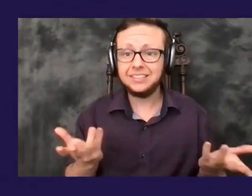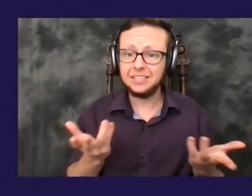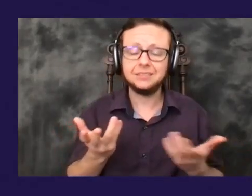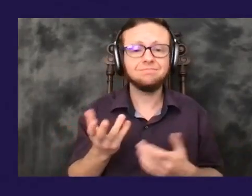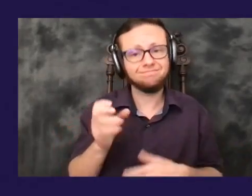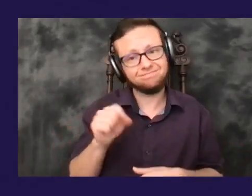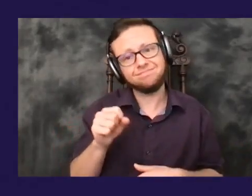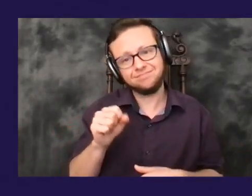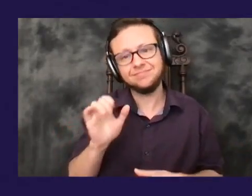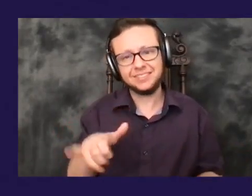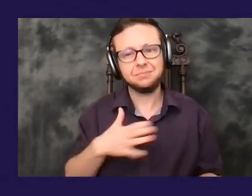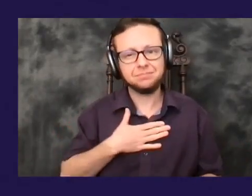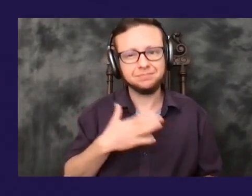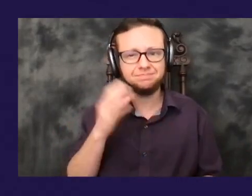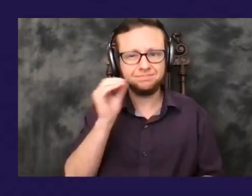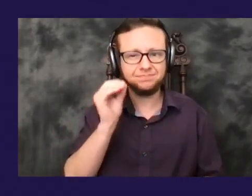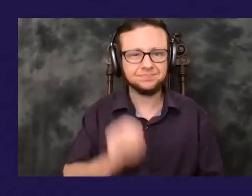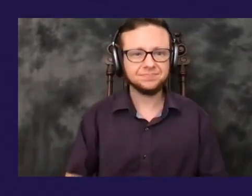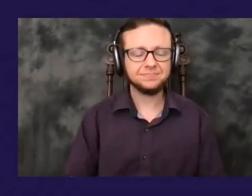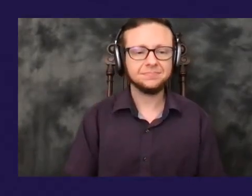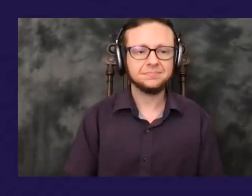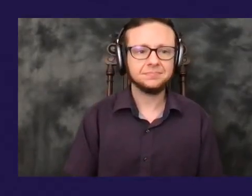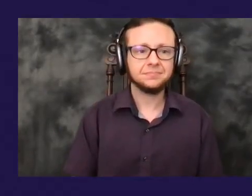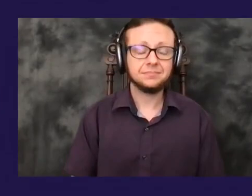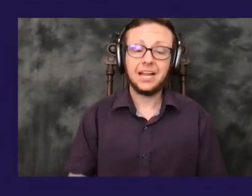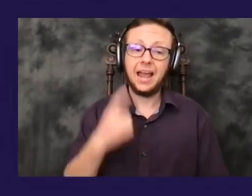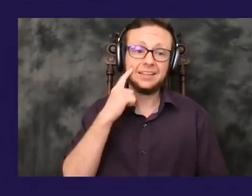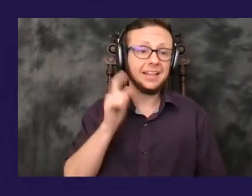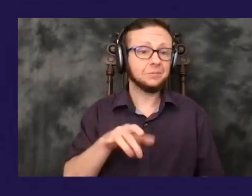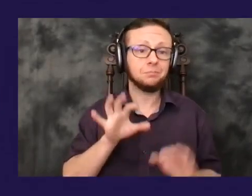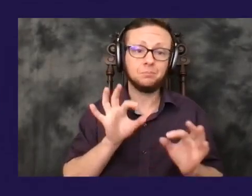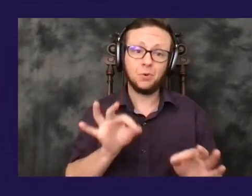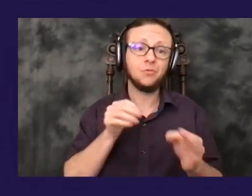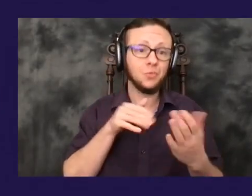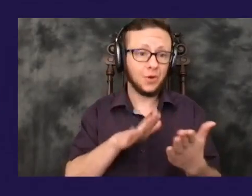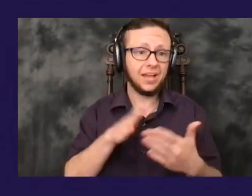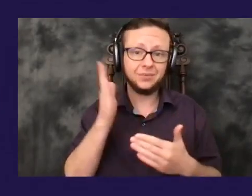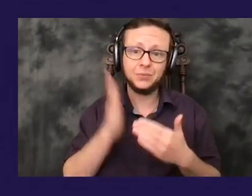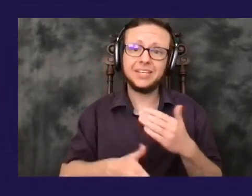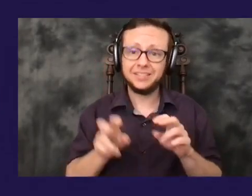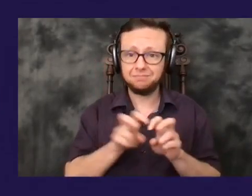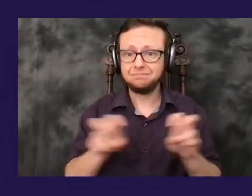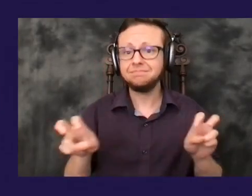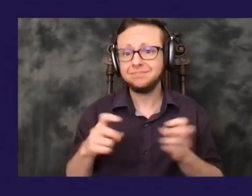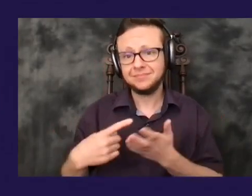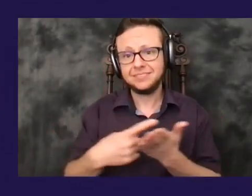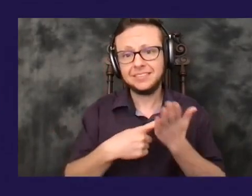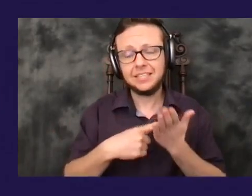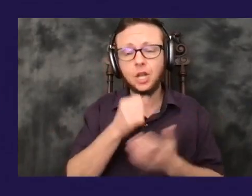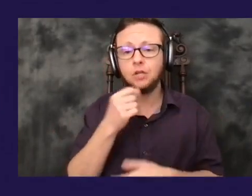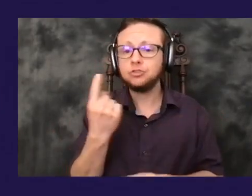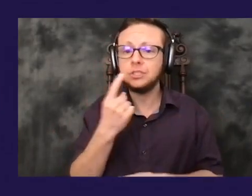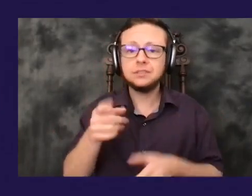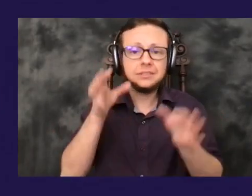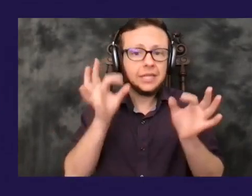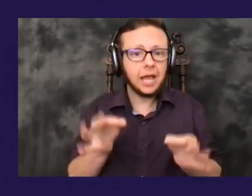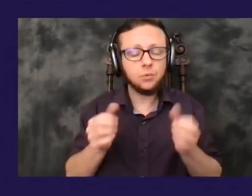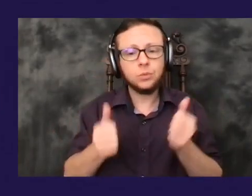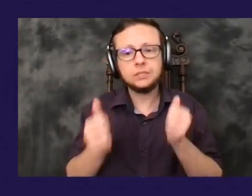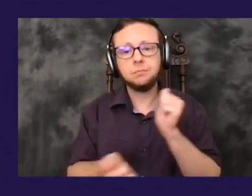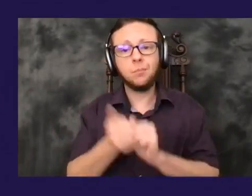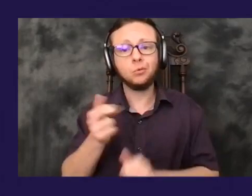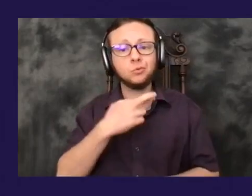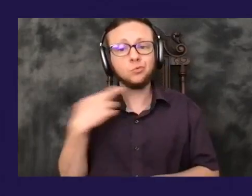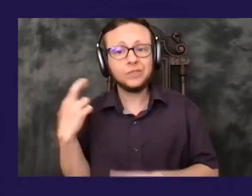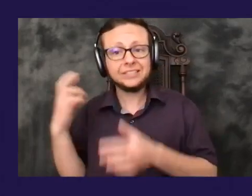that's what I would say. Well, I think that's a perfect way to end this this panel discussion. It's not just deciding which ones are the most risky narratives and